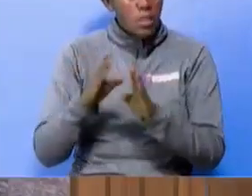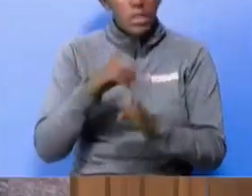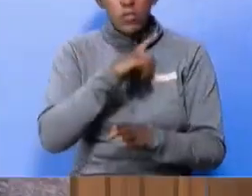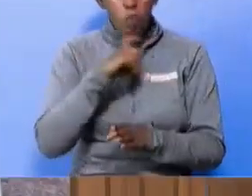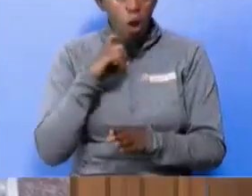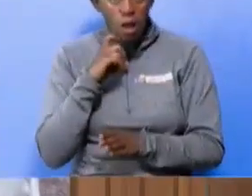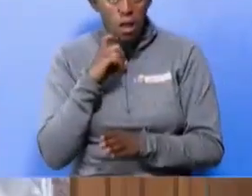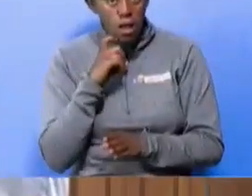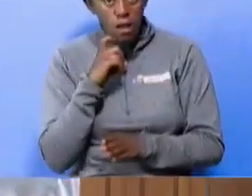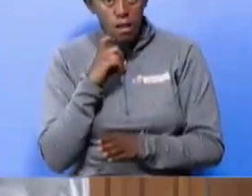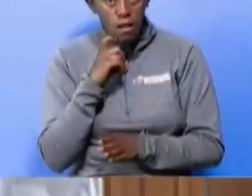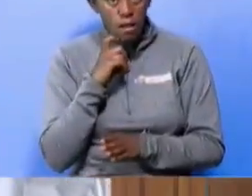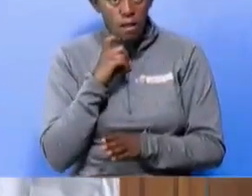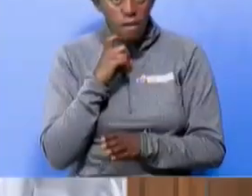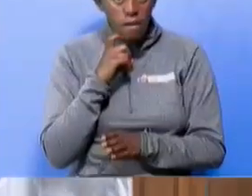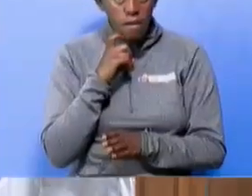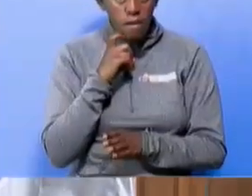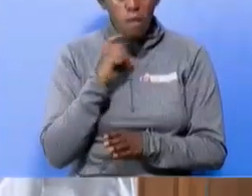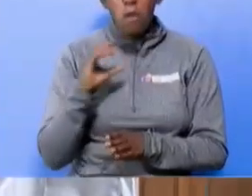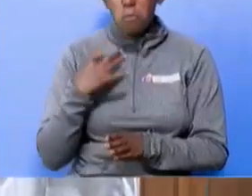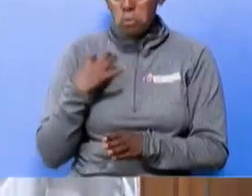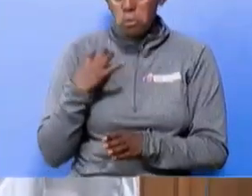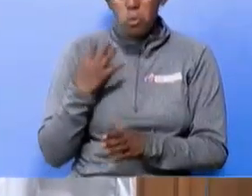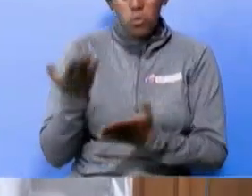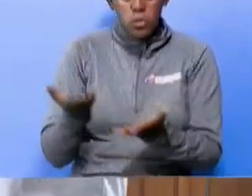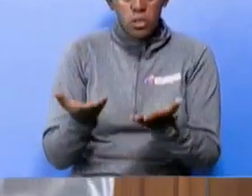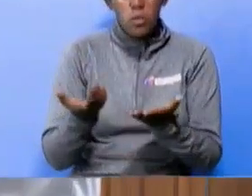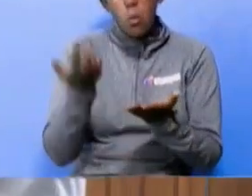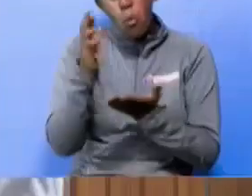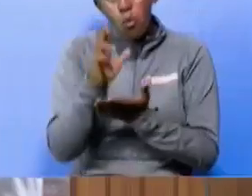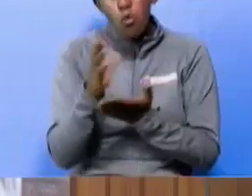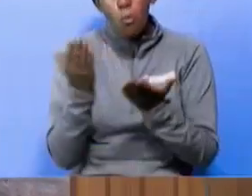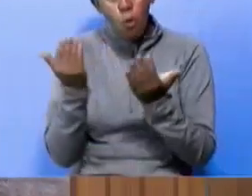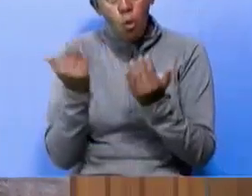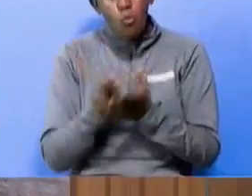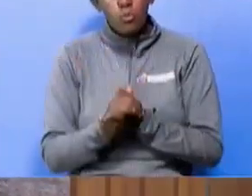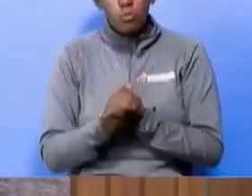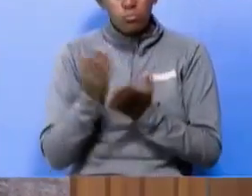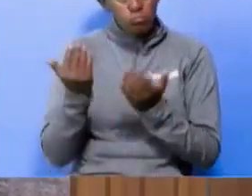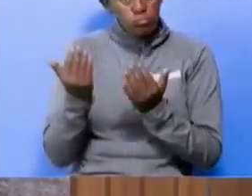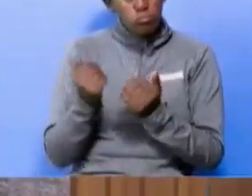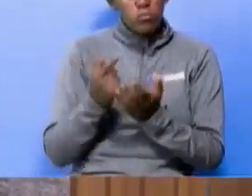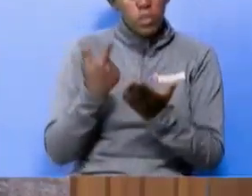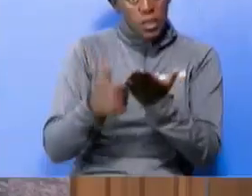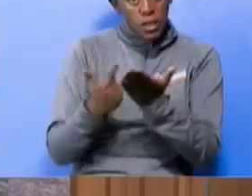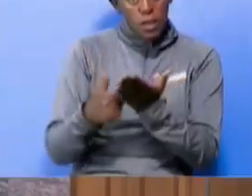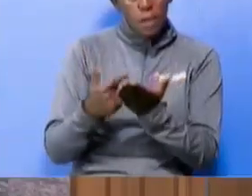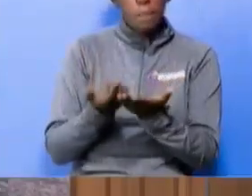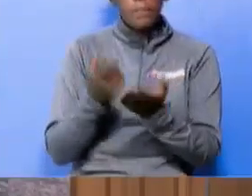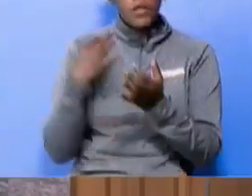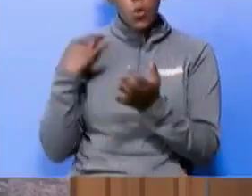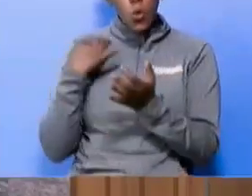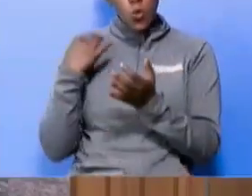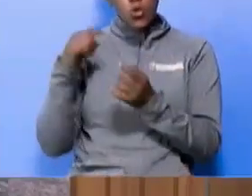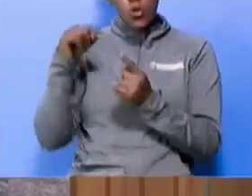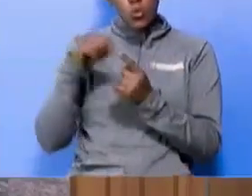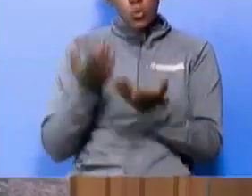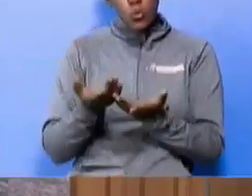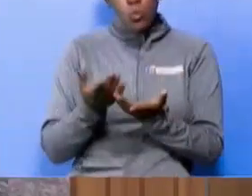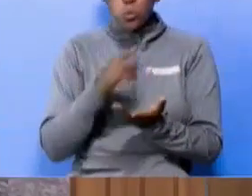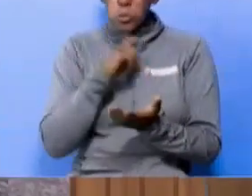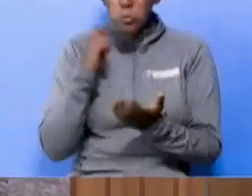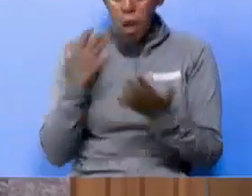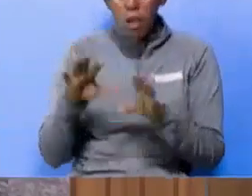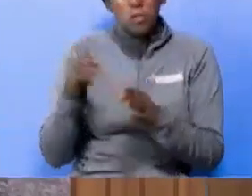dry what our clothes. Oh, come on. Take this clothes into house. It's already